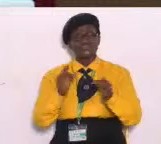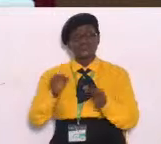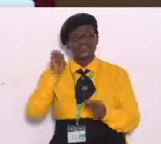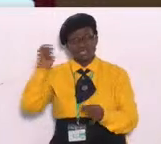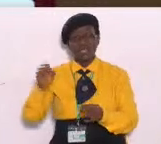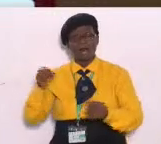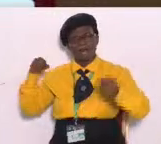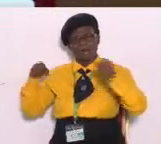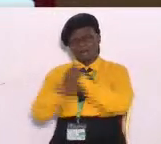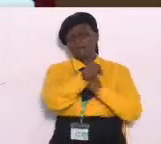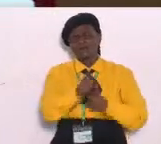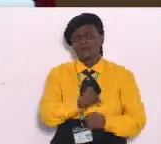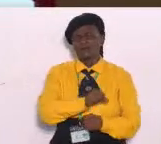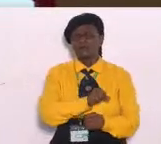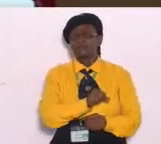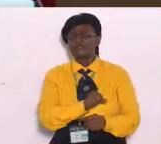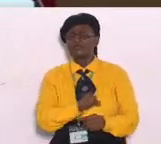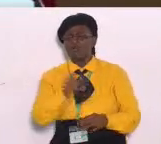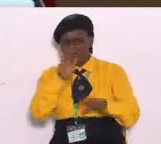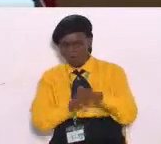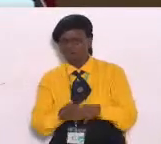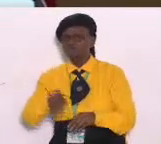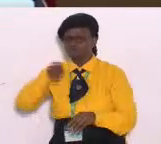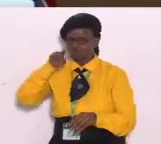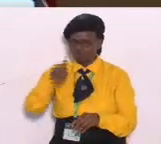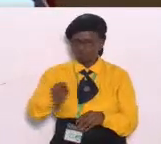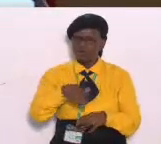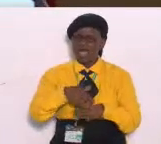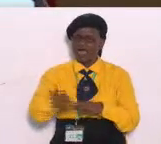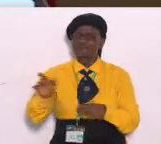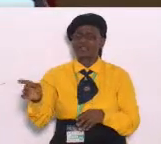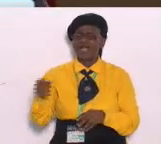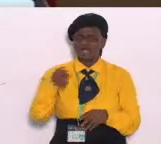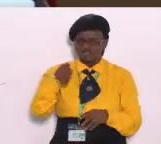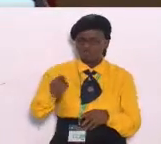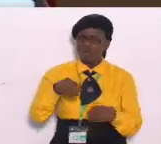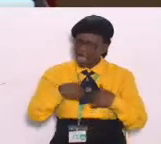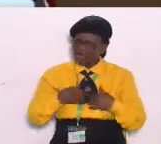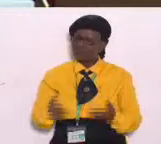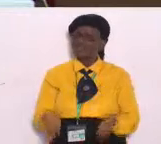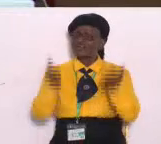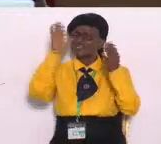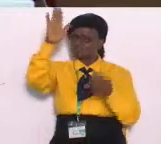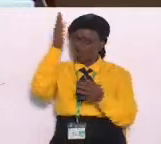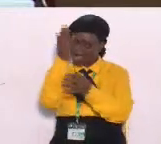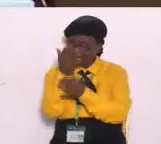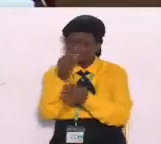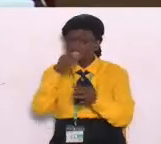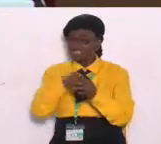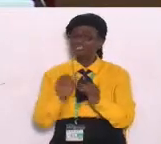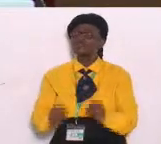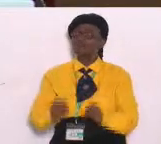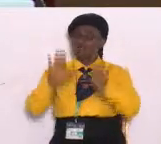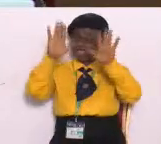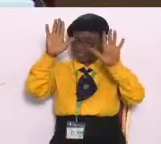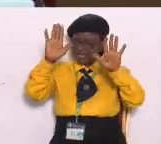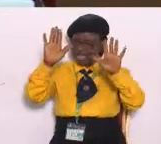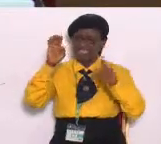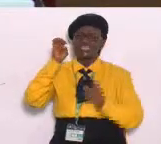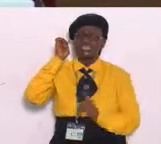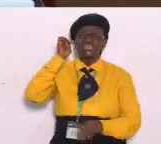blow on you, after you have raised up your hands in surrender,